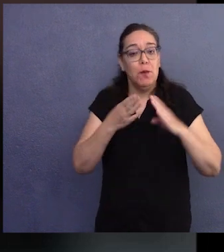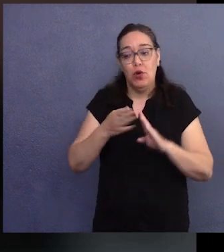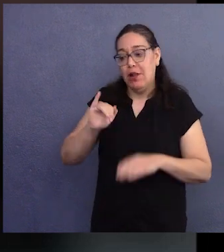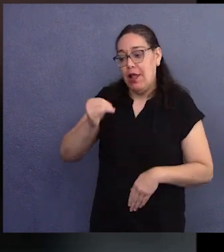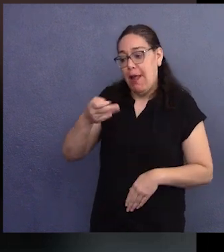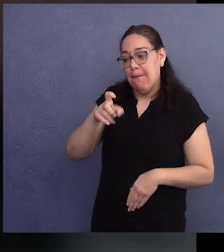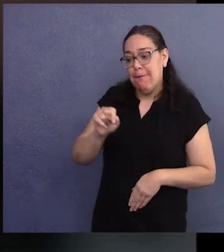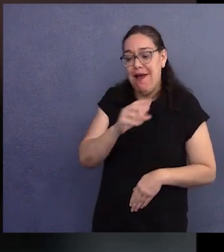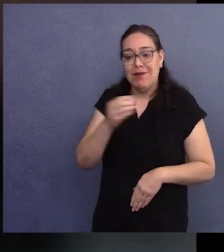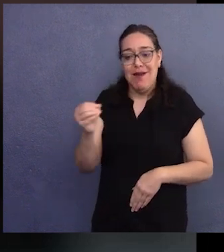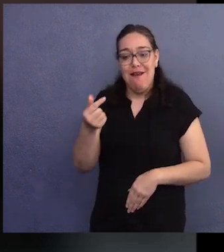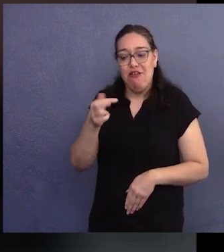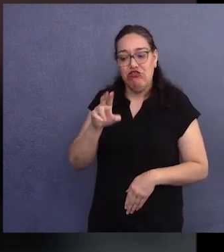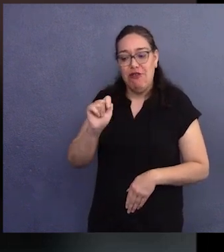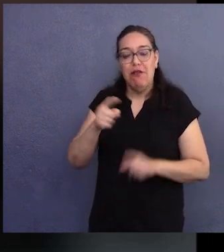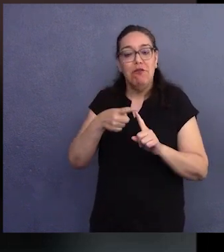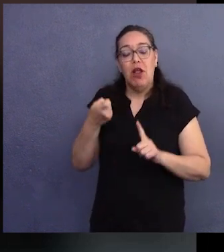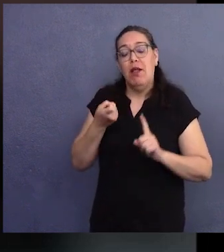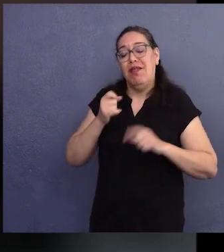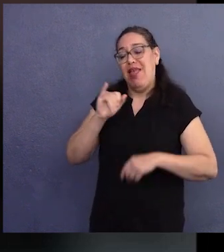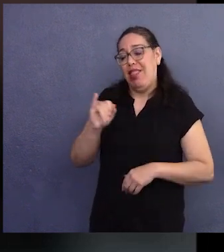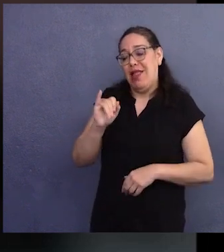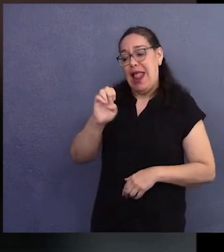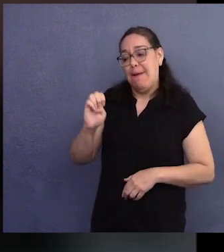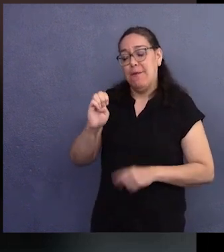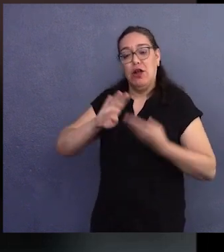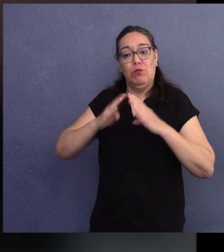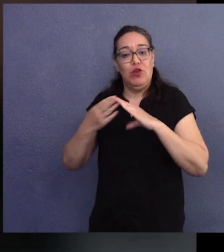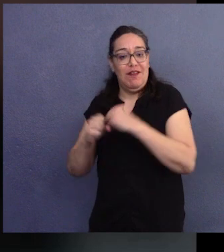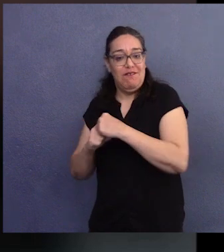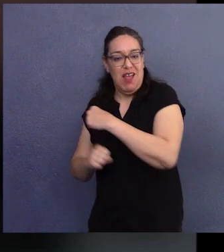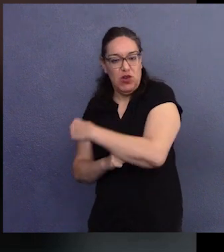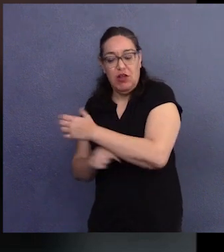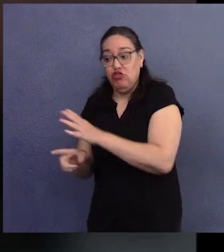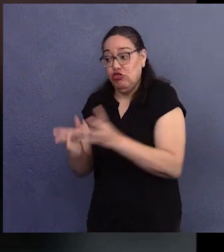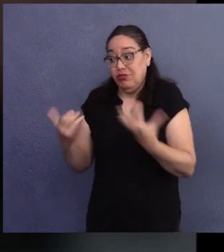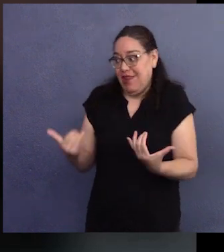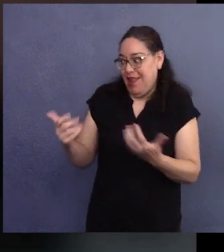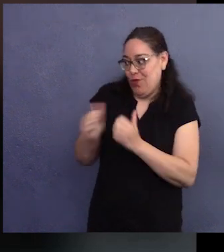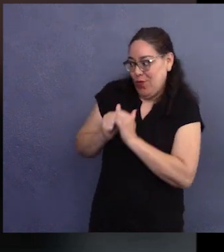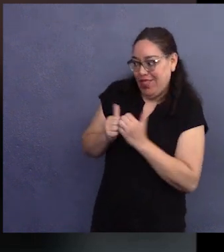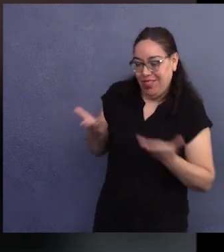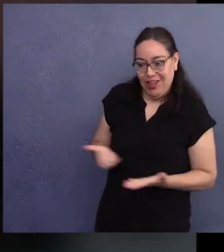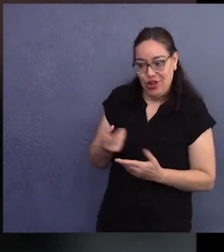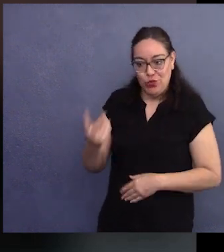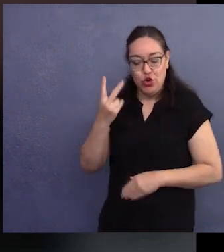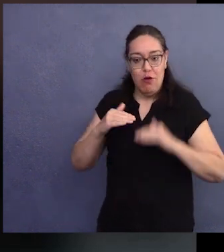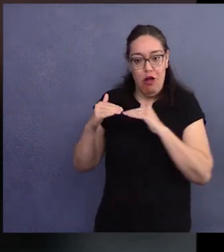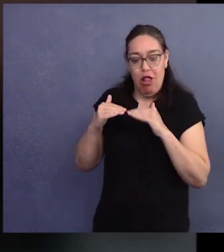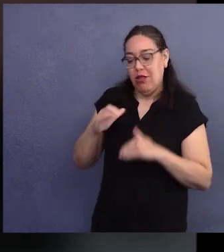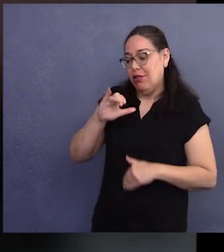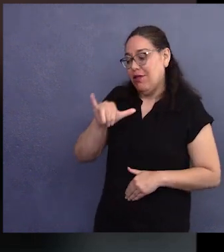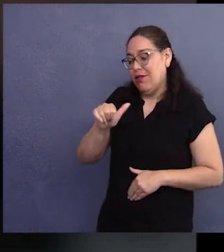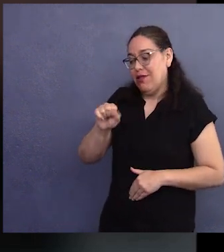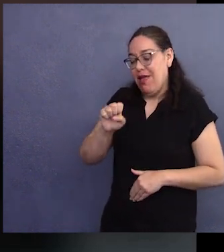Inland Empire Community Foundation. I am being joined today by two of my colleagues, Yasmin and